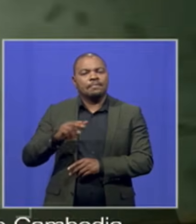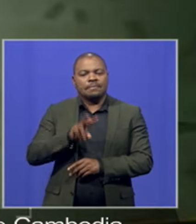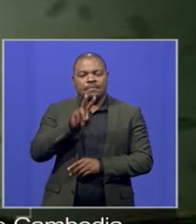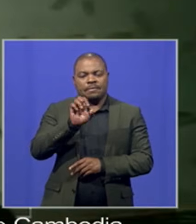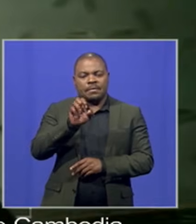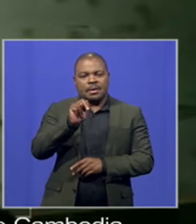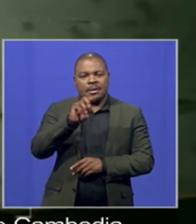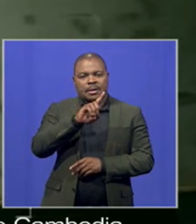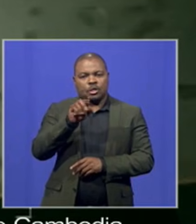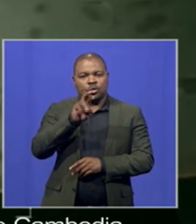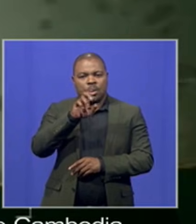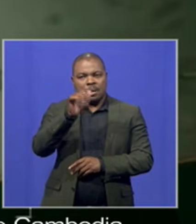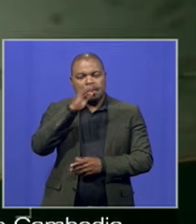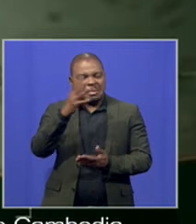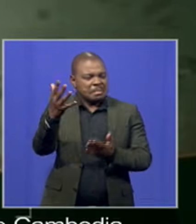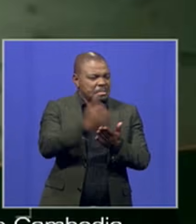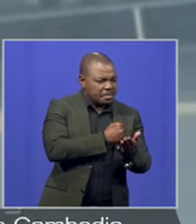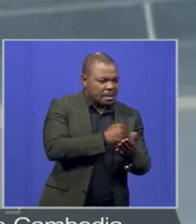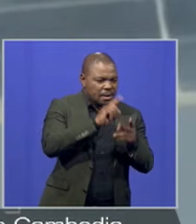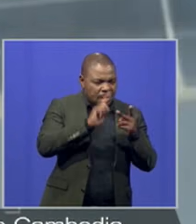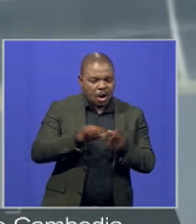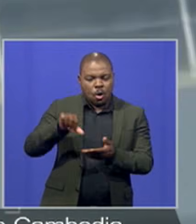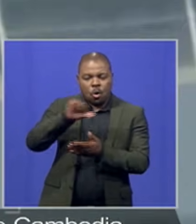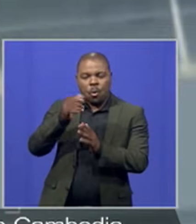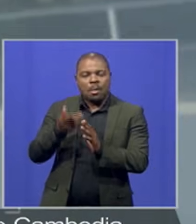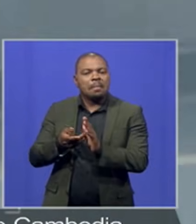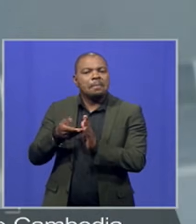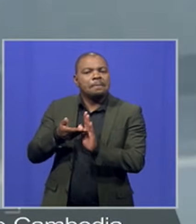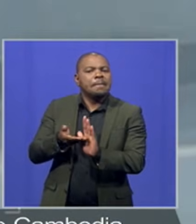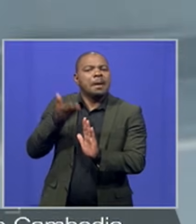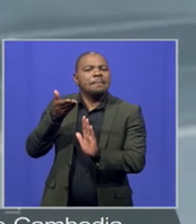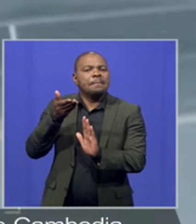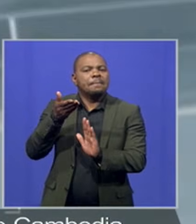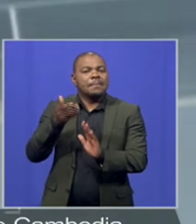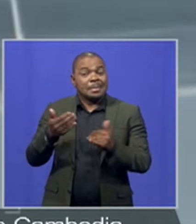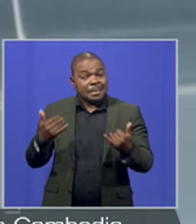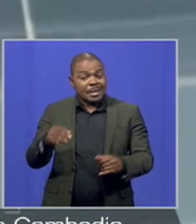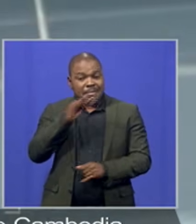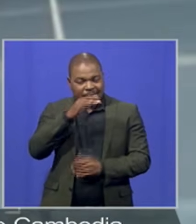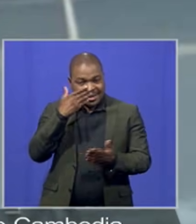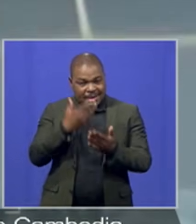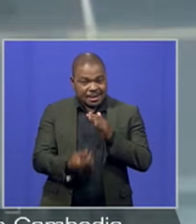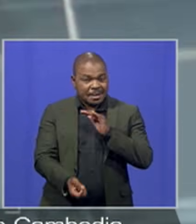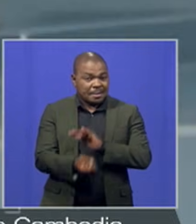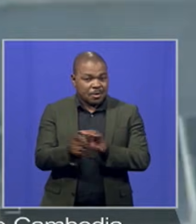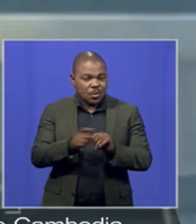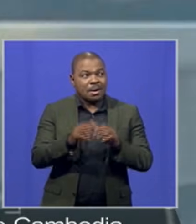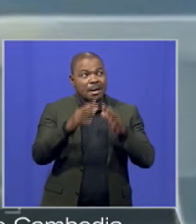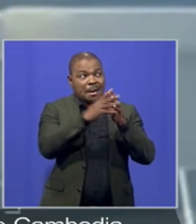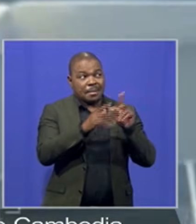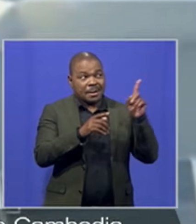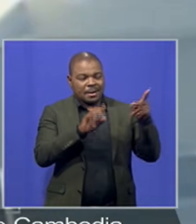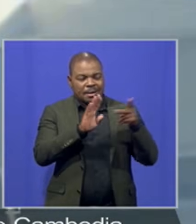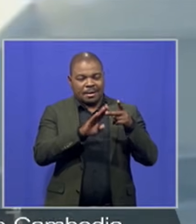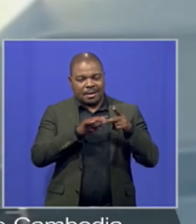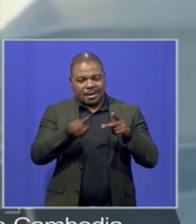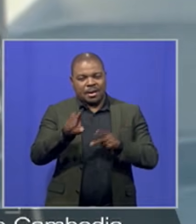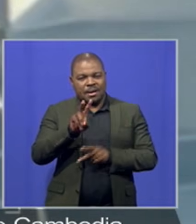Mme seo se nyolotse theko ya oli. Ho feta moo ho ka nna ha tlisa tsitsipano dipakeng tsa Washington le